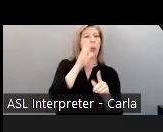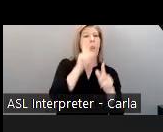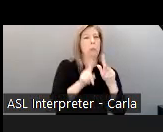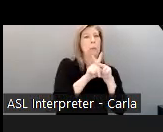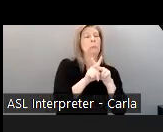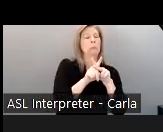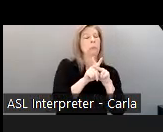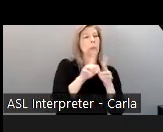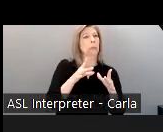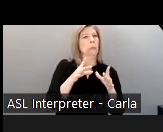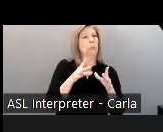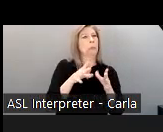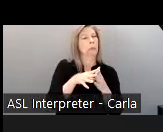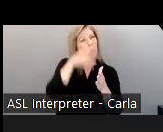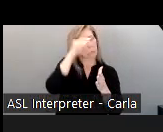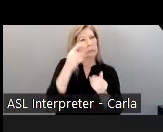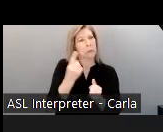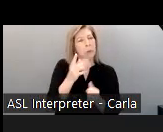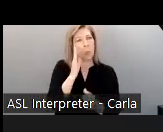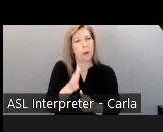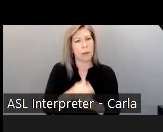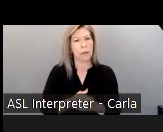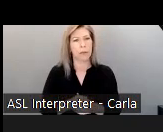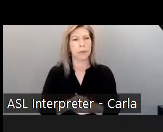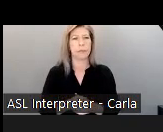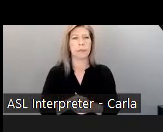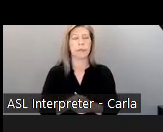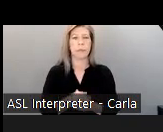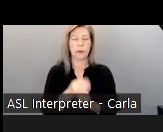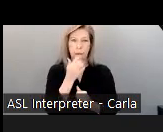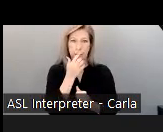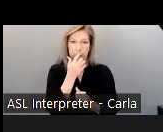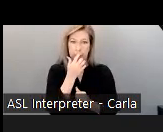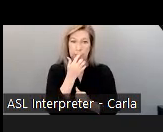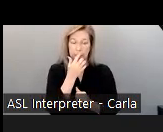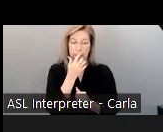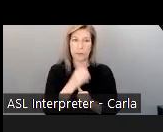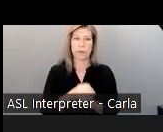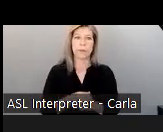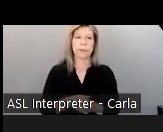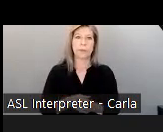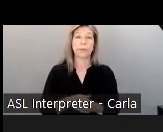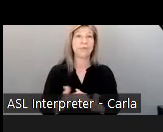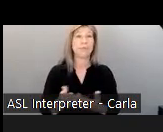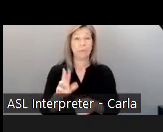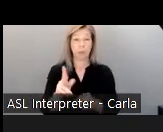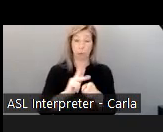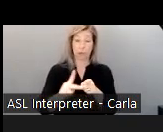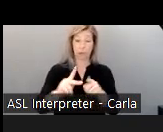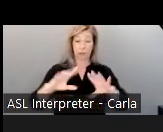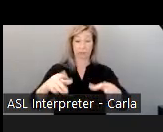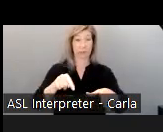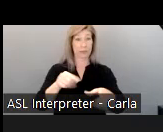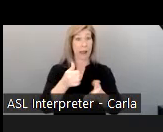So when I think about kind of the helping profession, I like to think of folks as